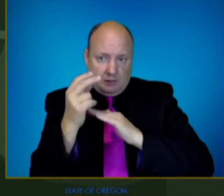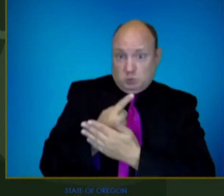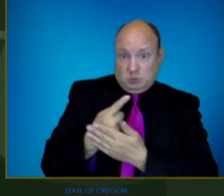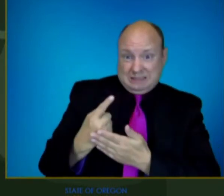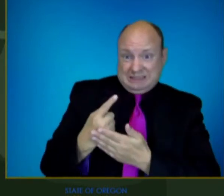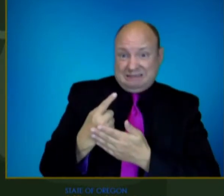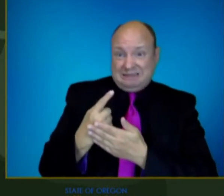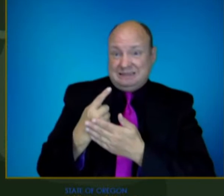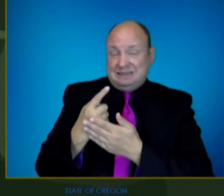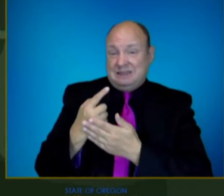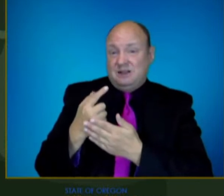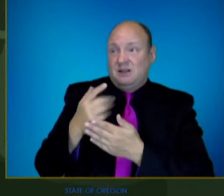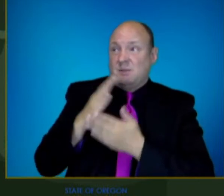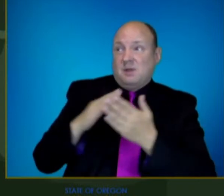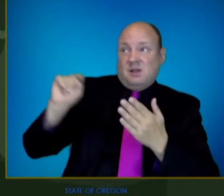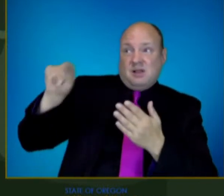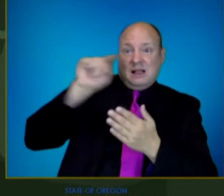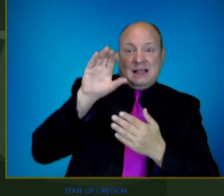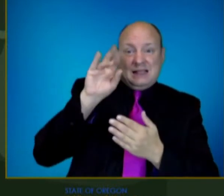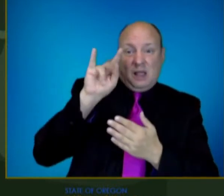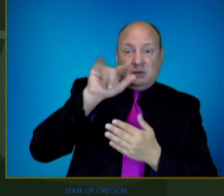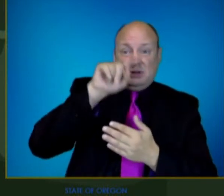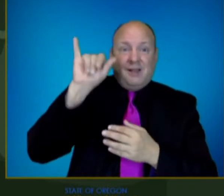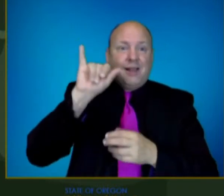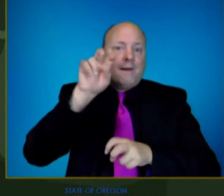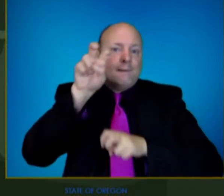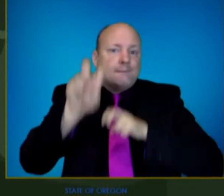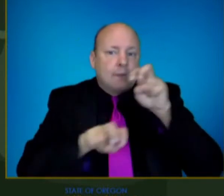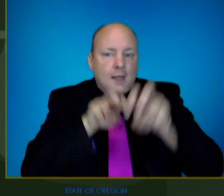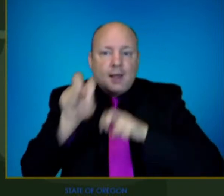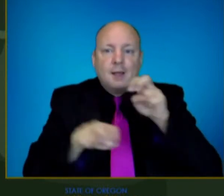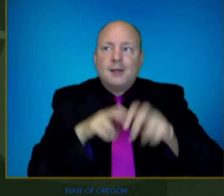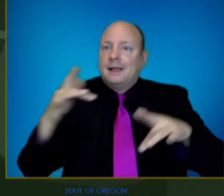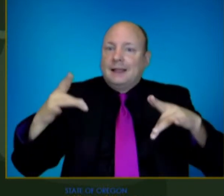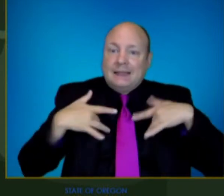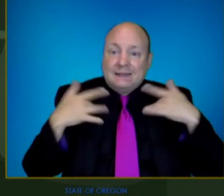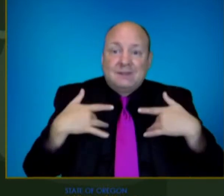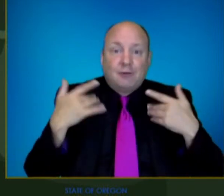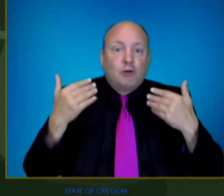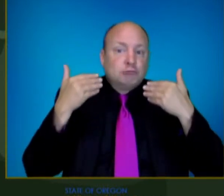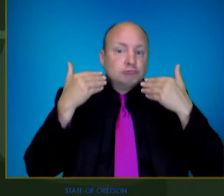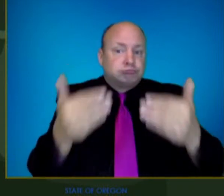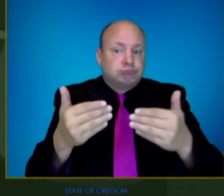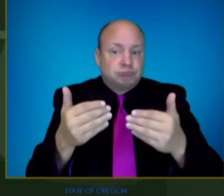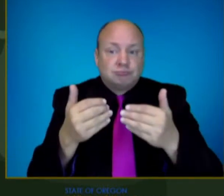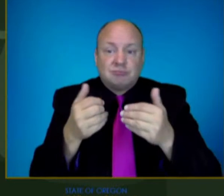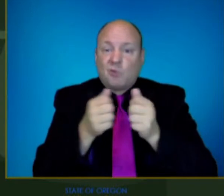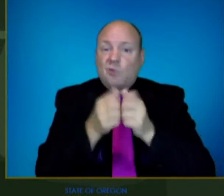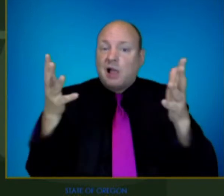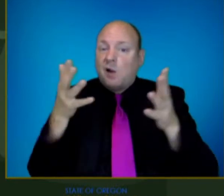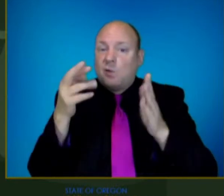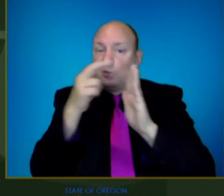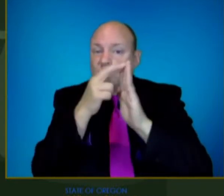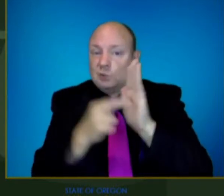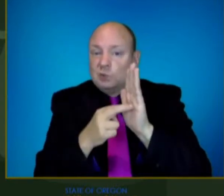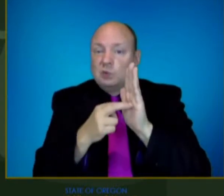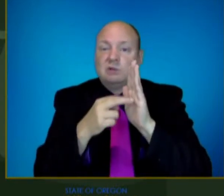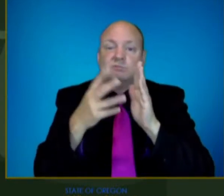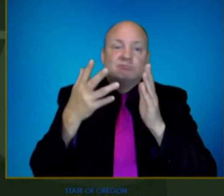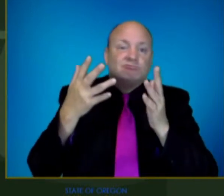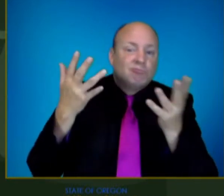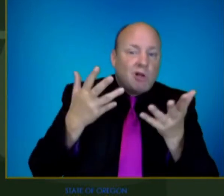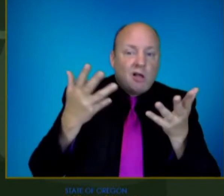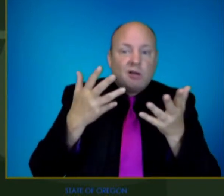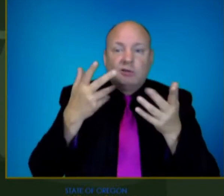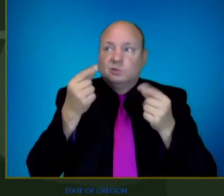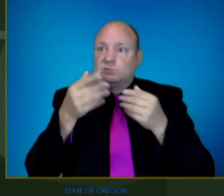There have been a number of events that have not been curbed at all. Going forward, what's going to happen with things like the Pendleton Roundup, like Oregon